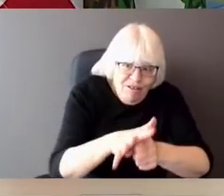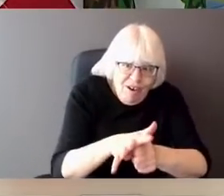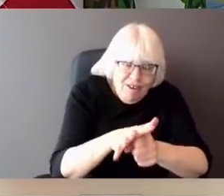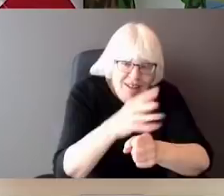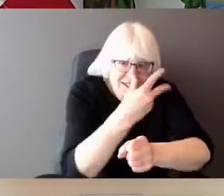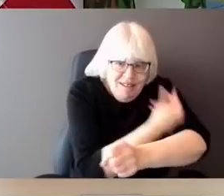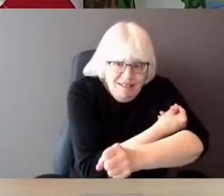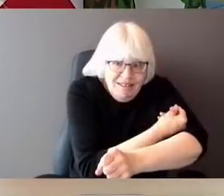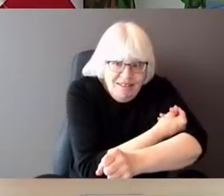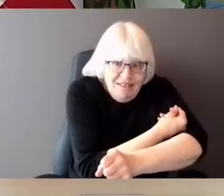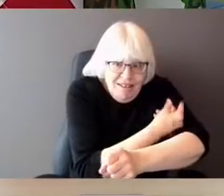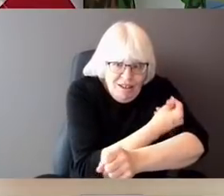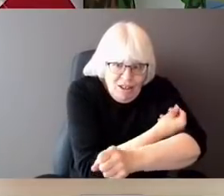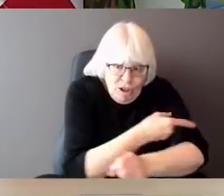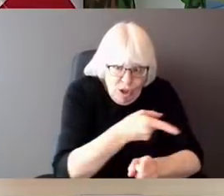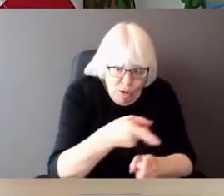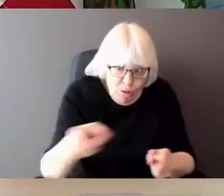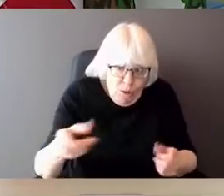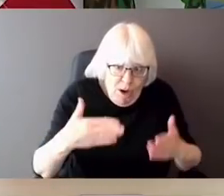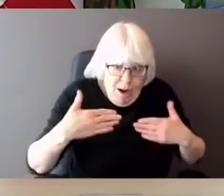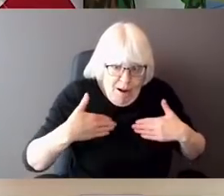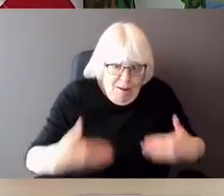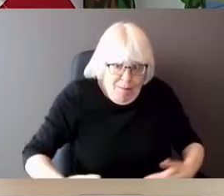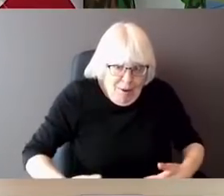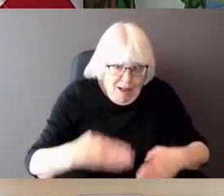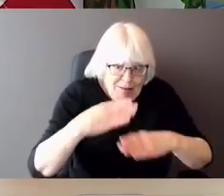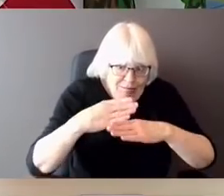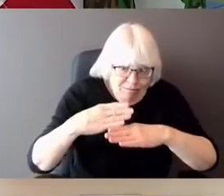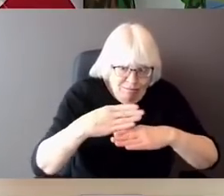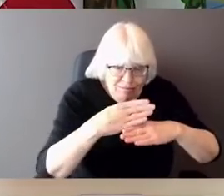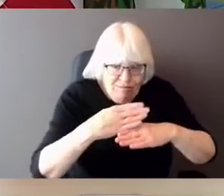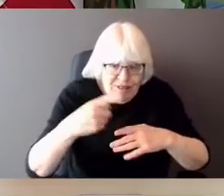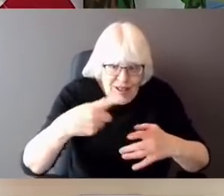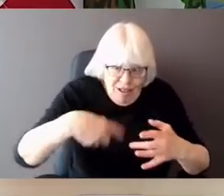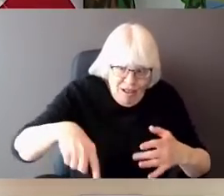who are immunocompromised. So I think,